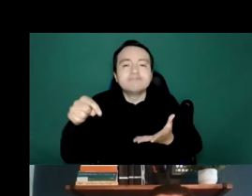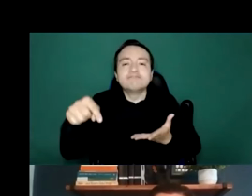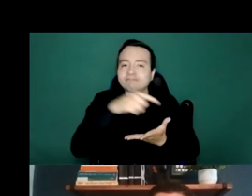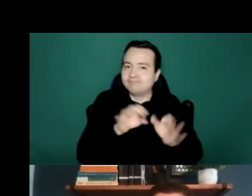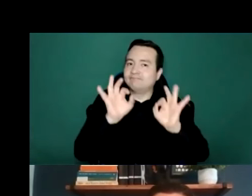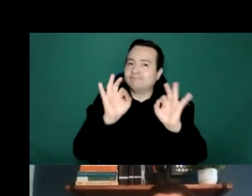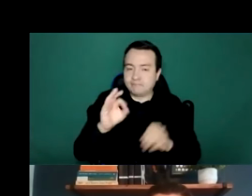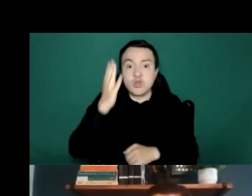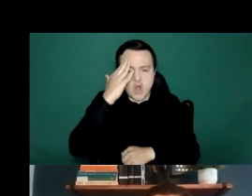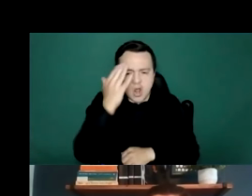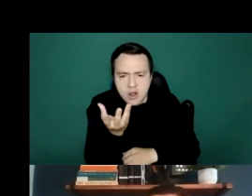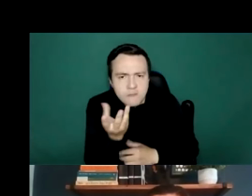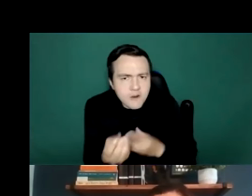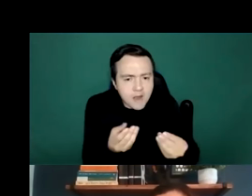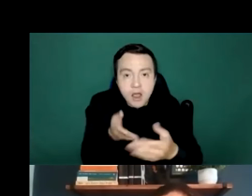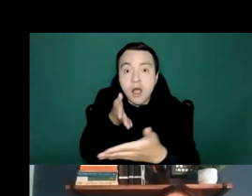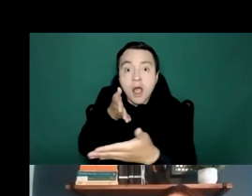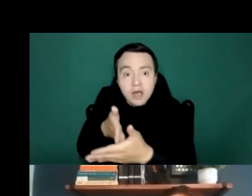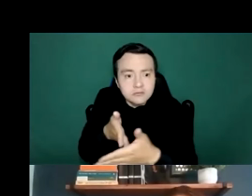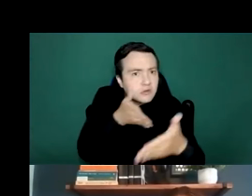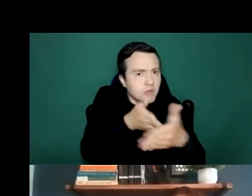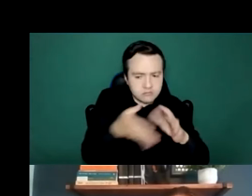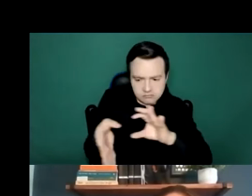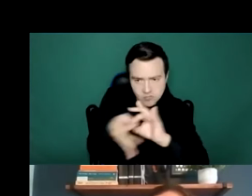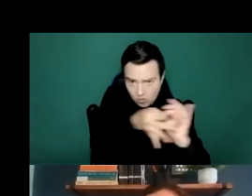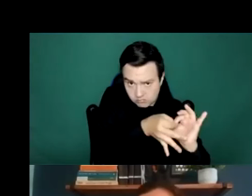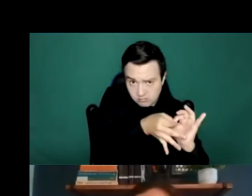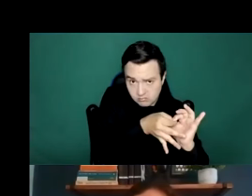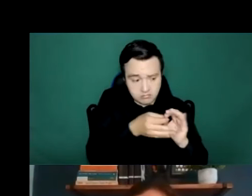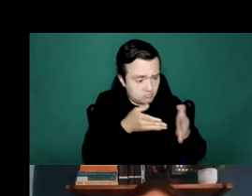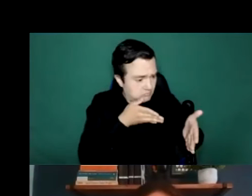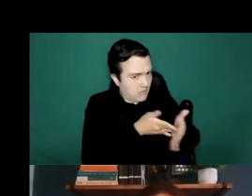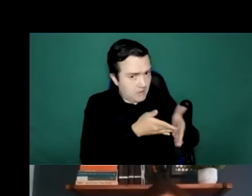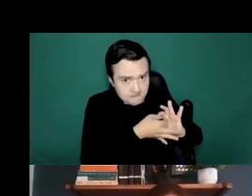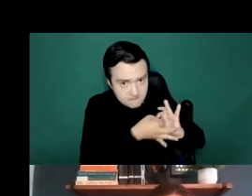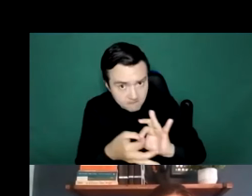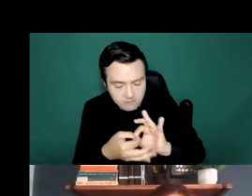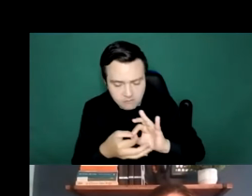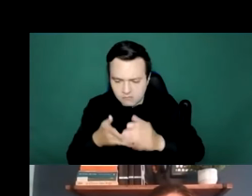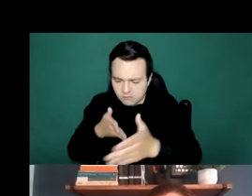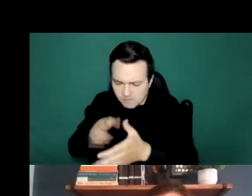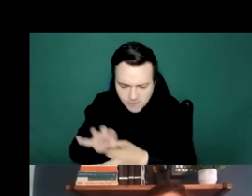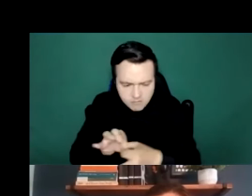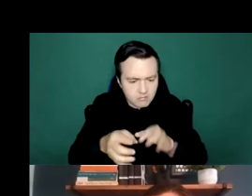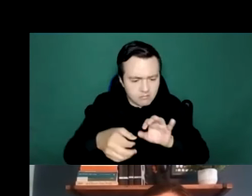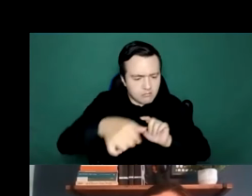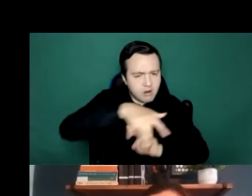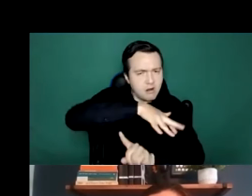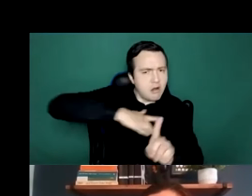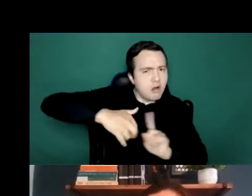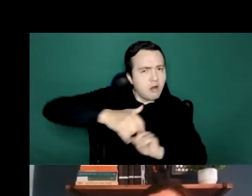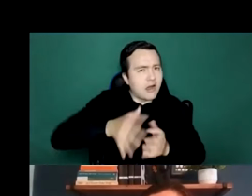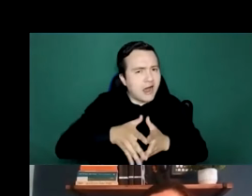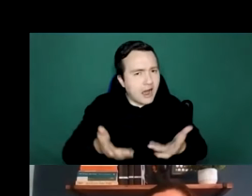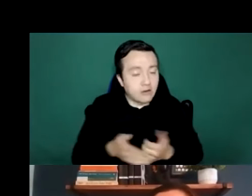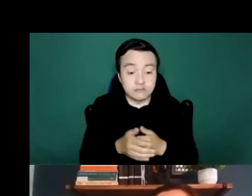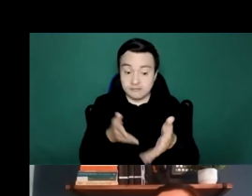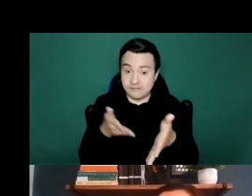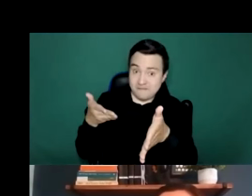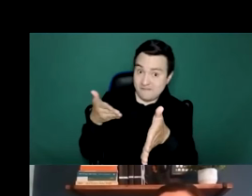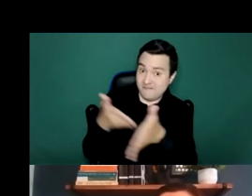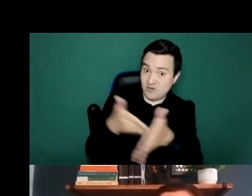intersectionality between the different barriers to access in greater detail faced by the different groups of population. The analysis